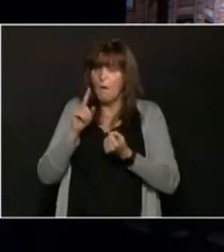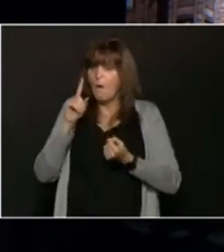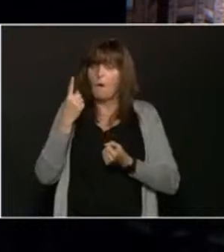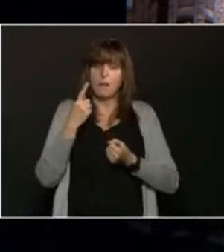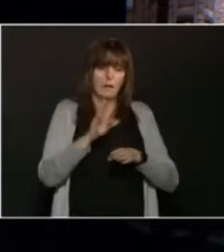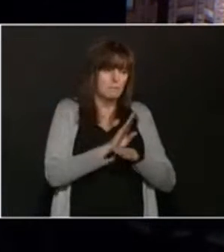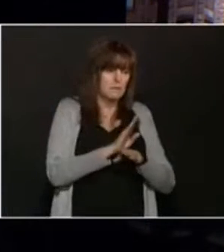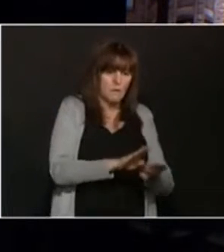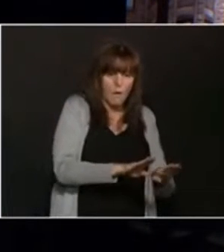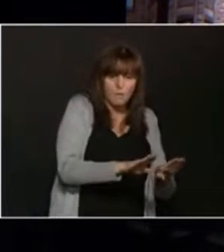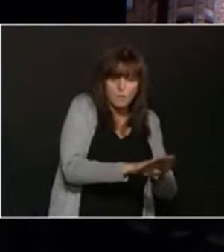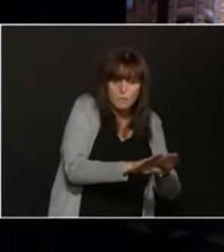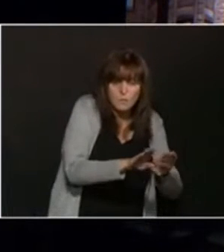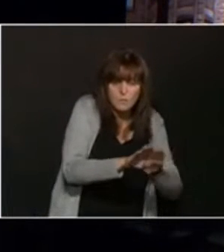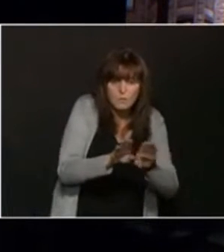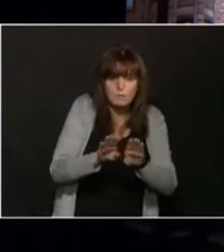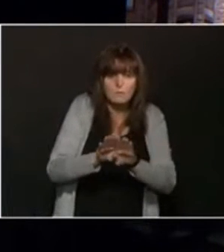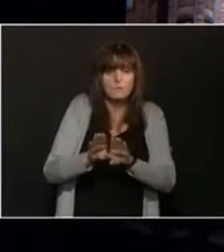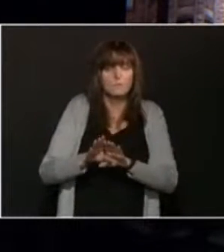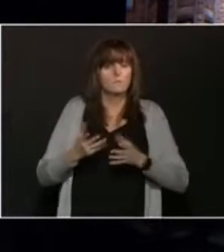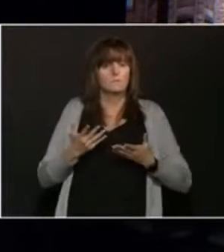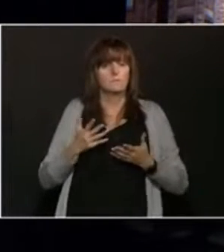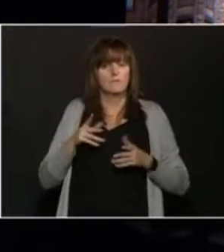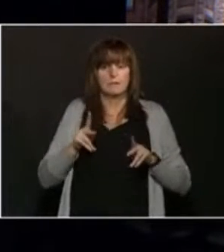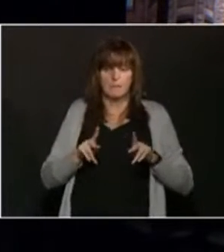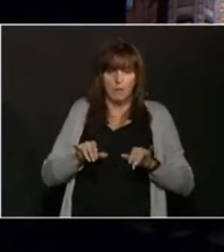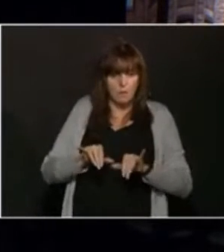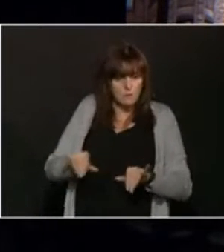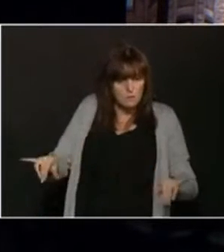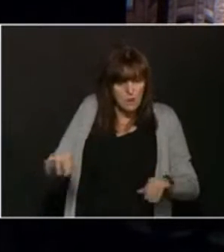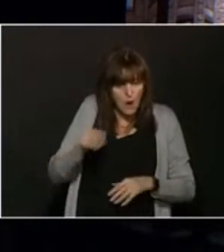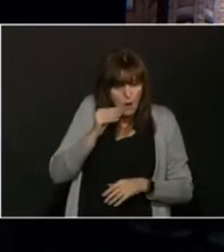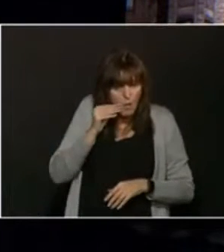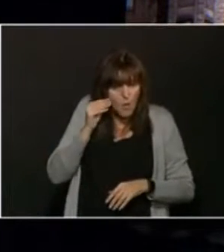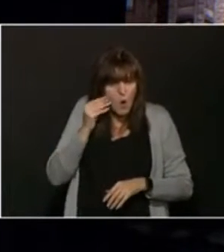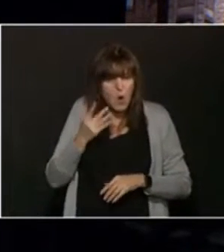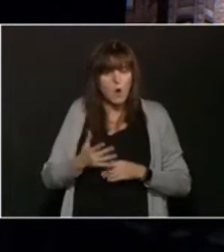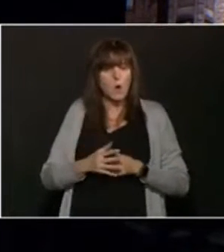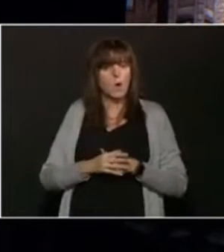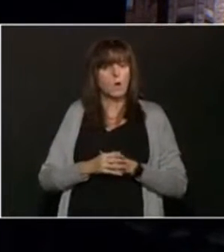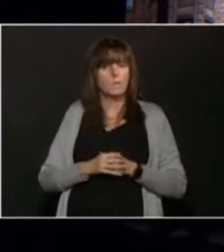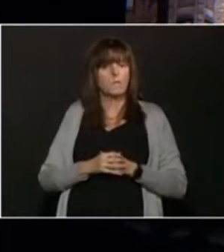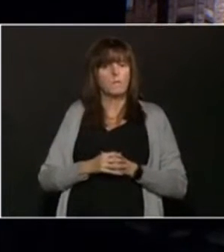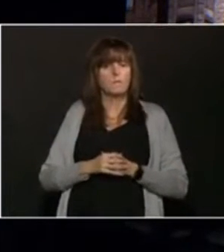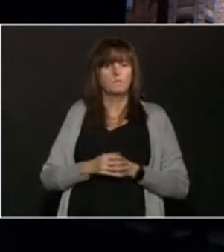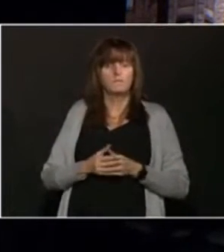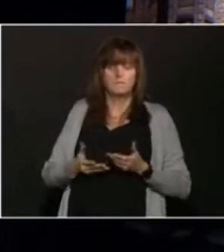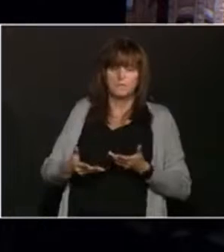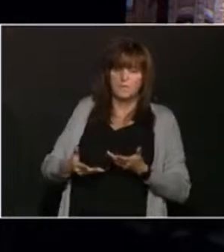restrictions on personal movement, can that plan still work in the absence of social supports?